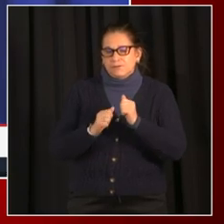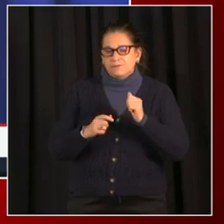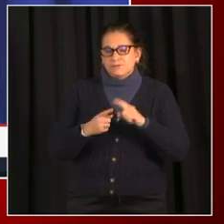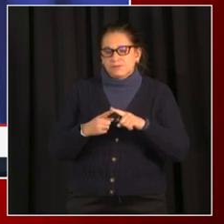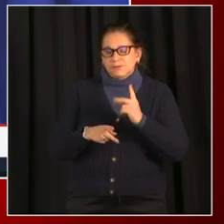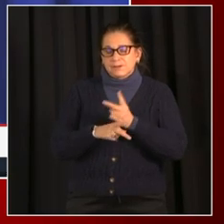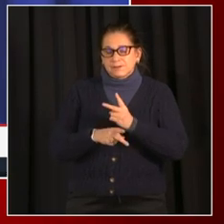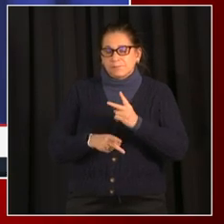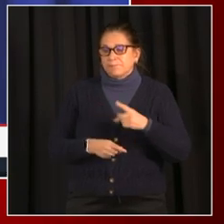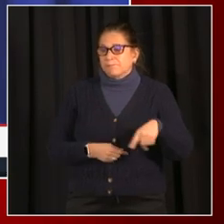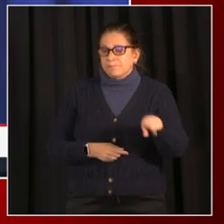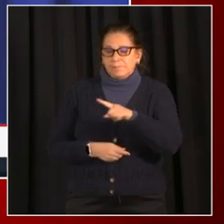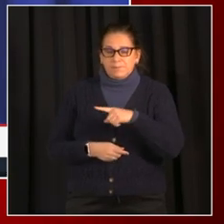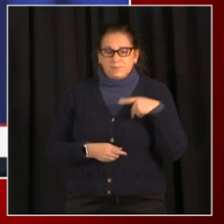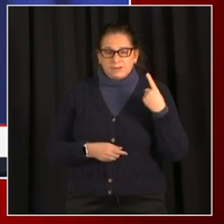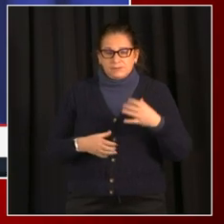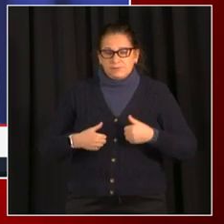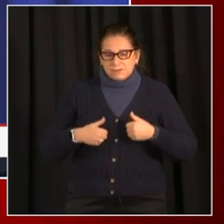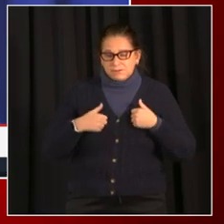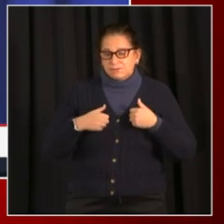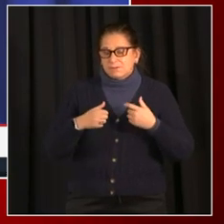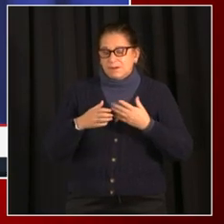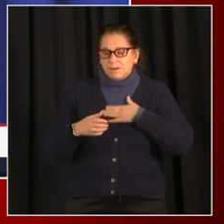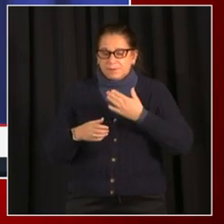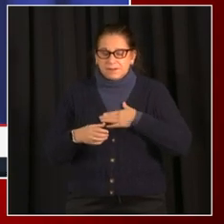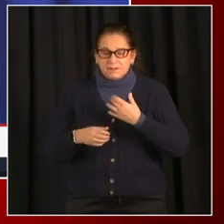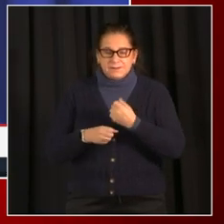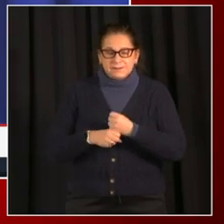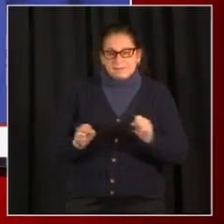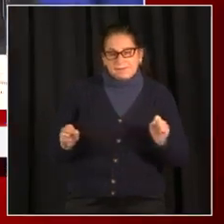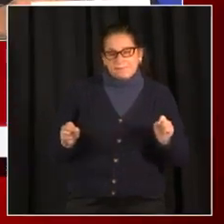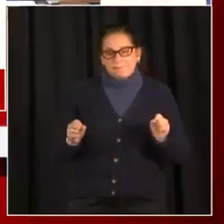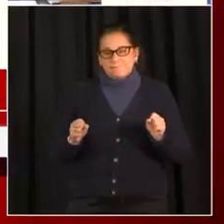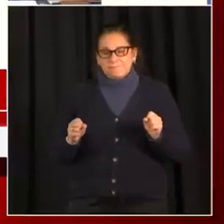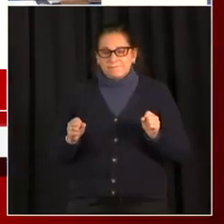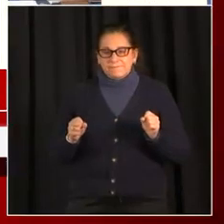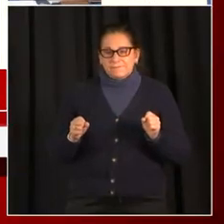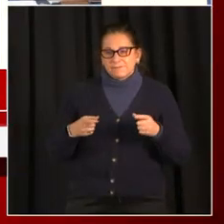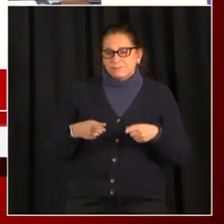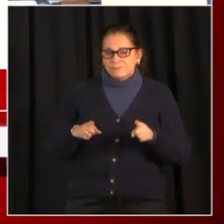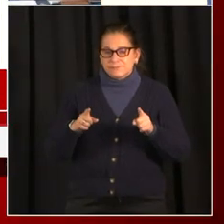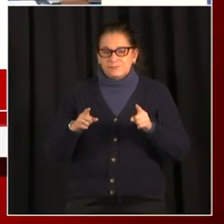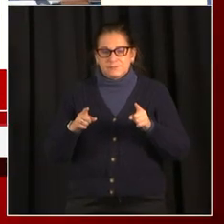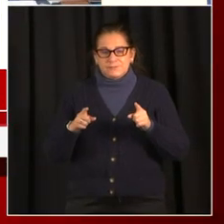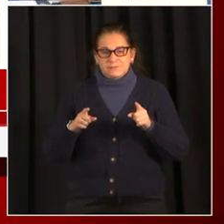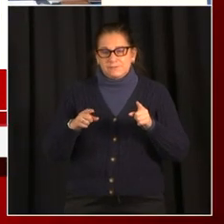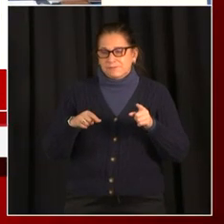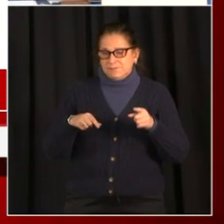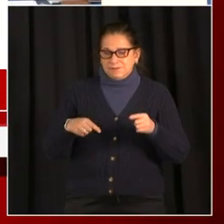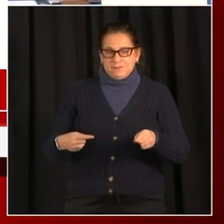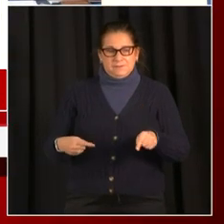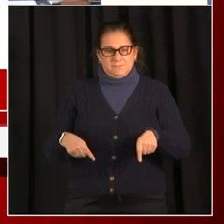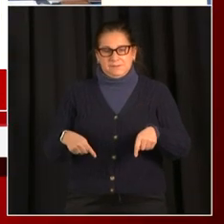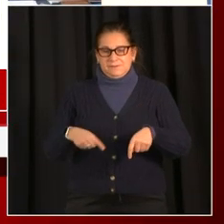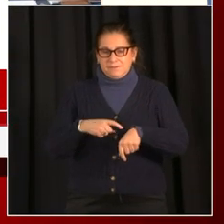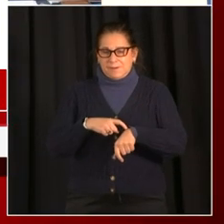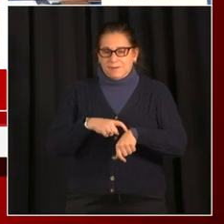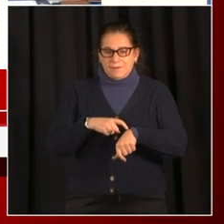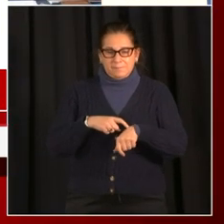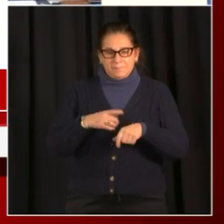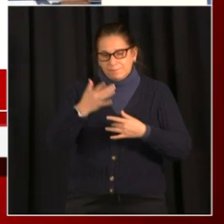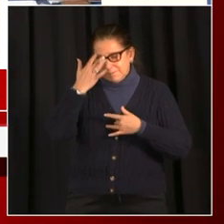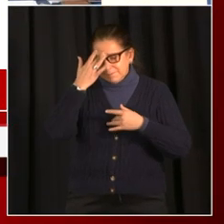and operators and employees safe. And in the determining kind of the pause and the guidelines for the